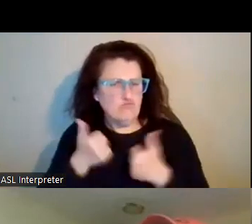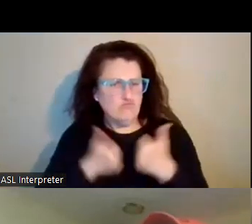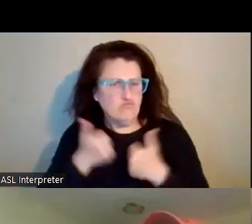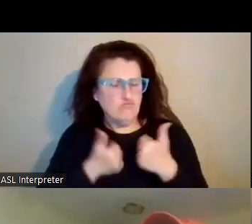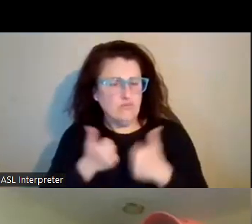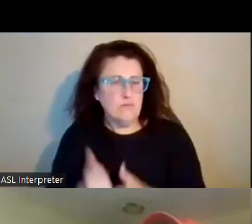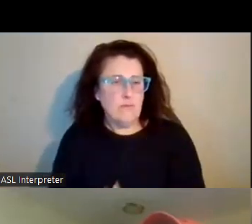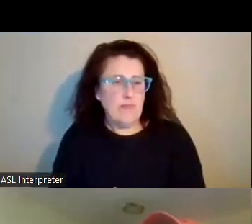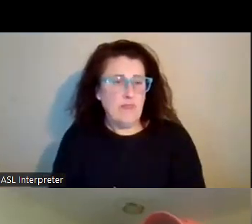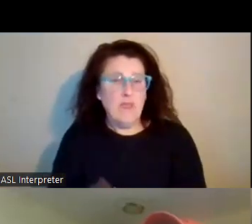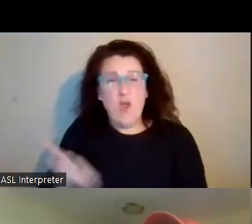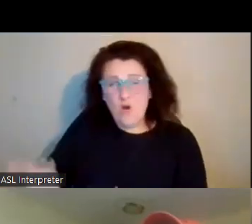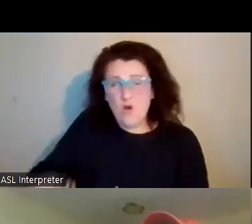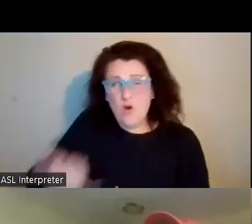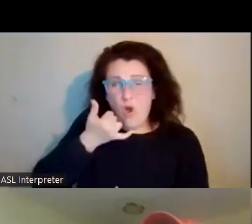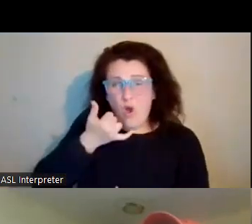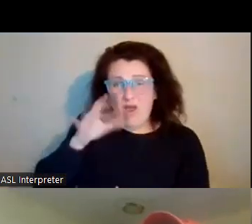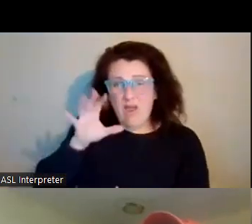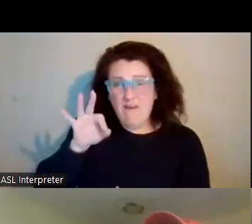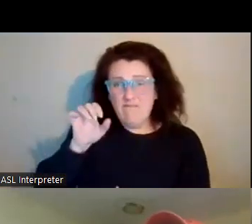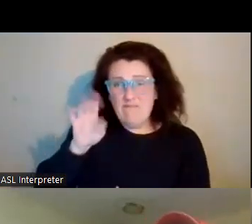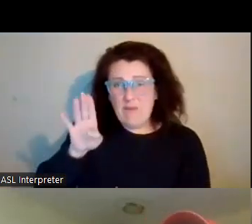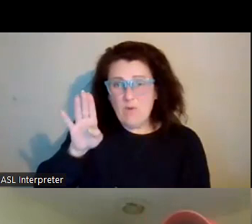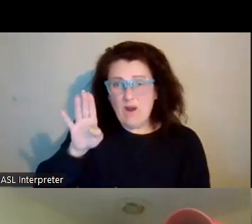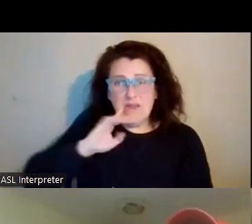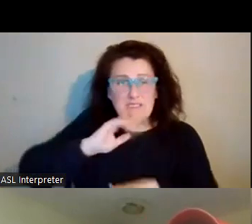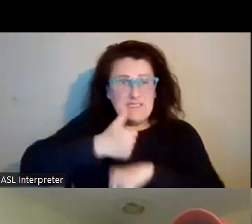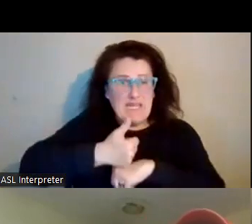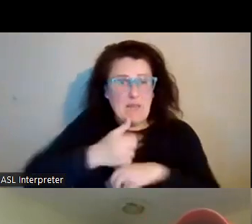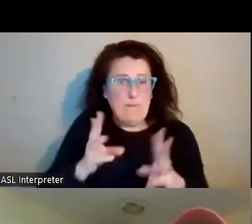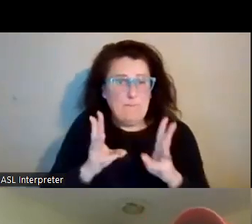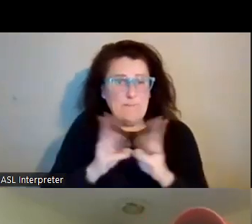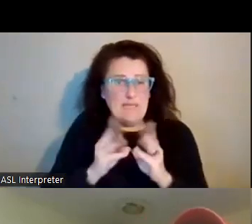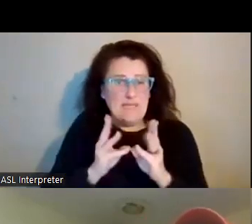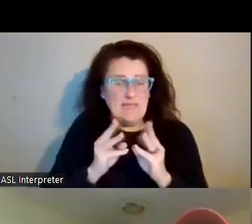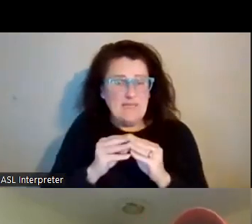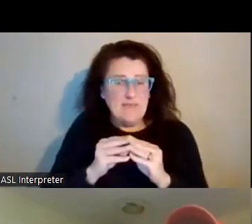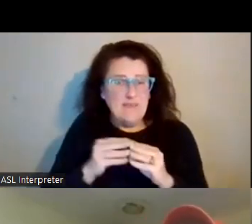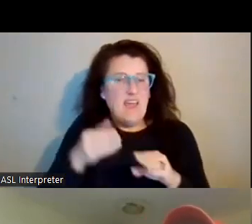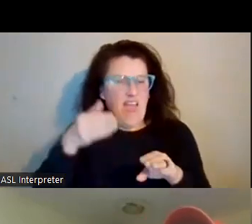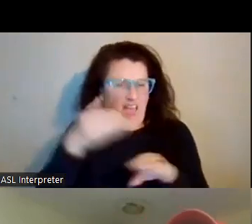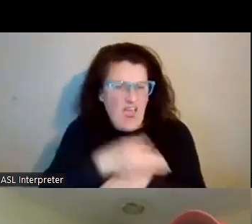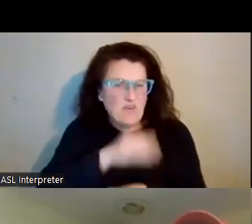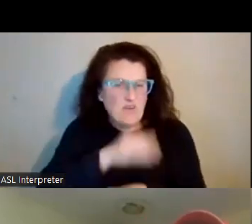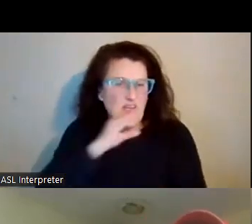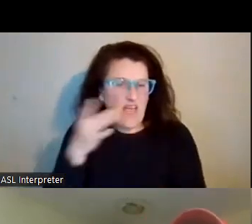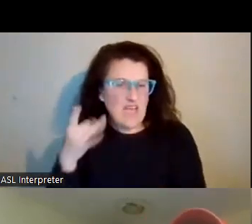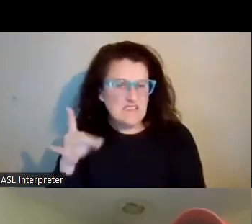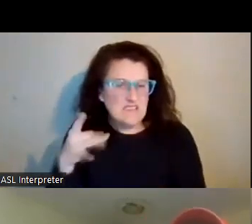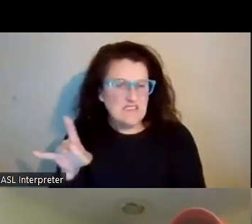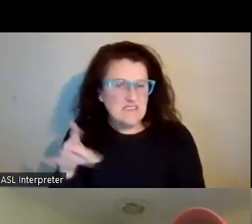Ideally, I would say call us in February and we can set up a meeting for shortly after he turns 18 and talk